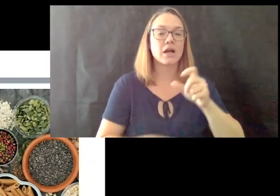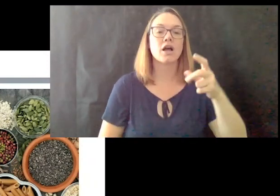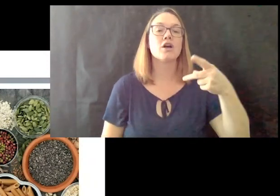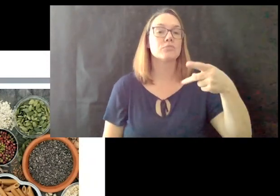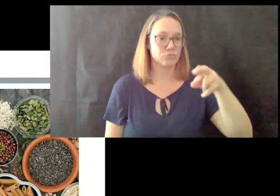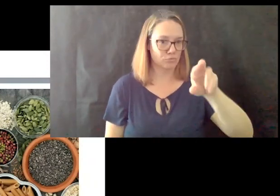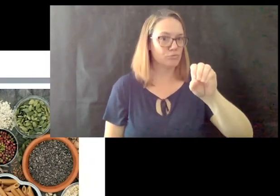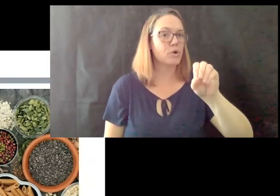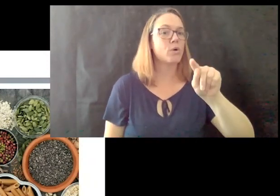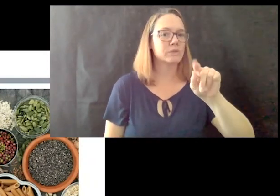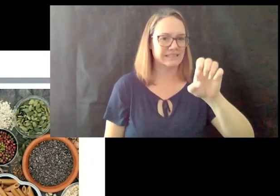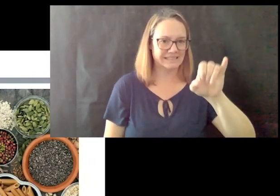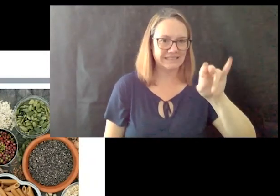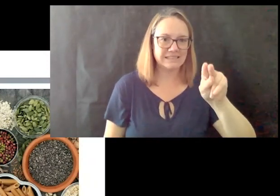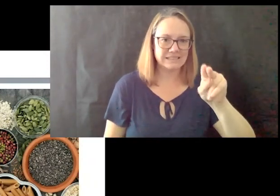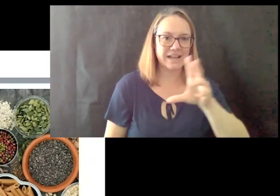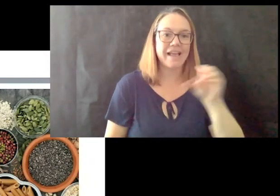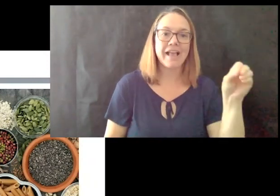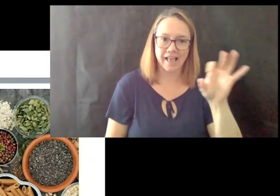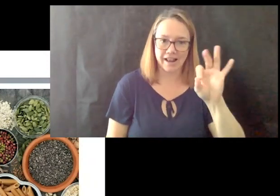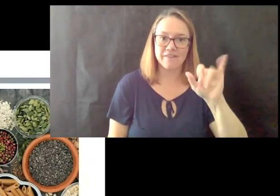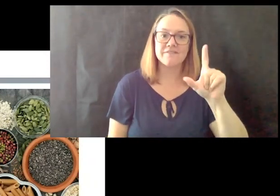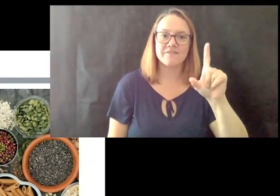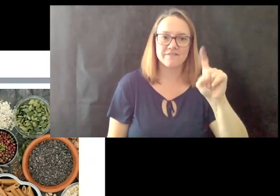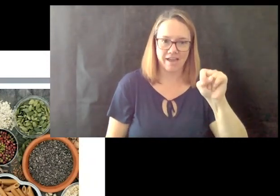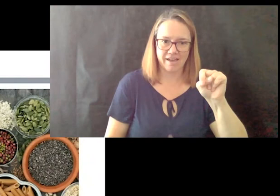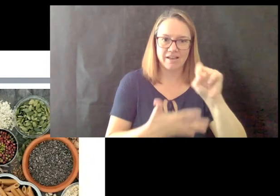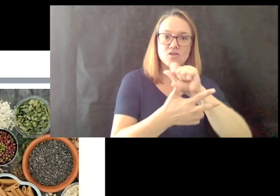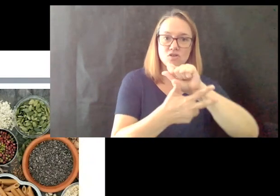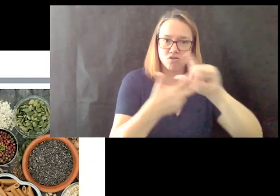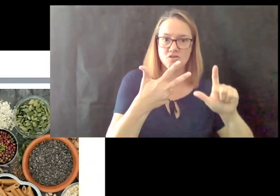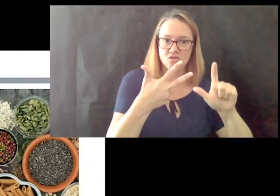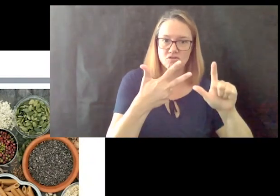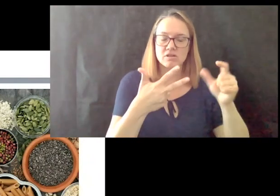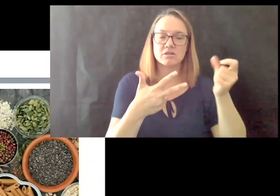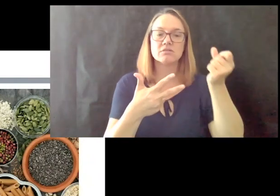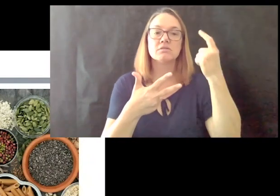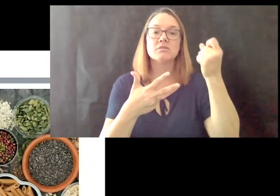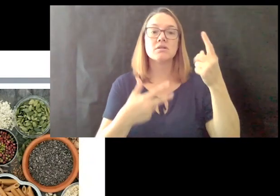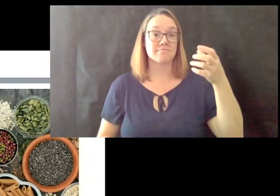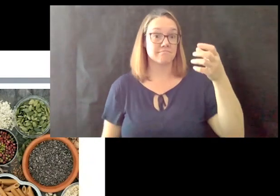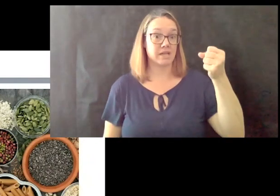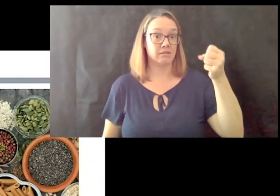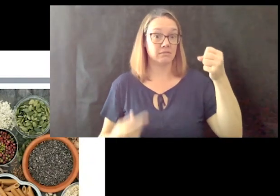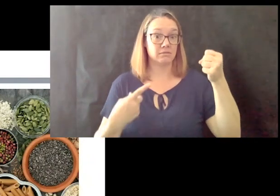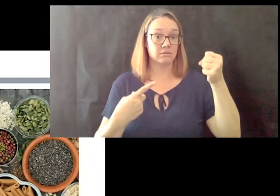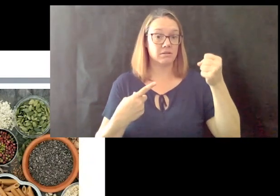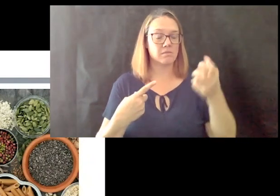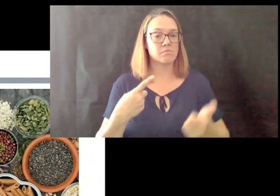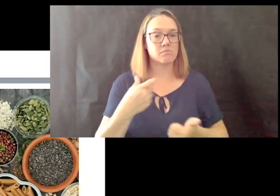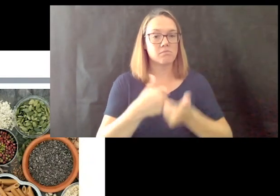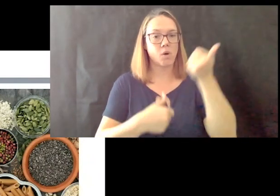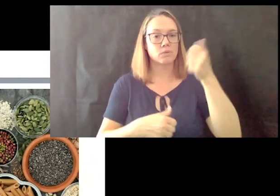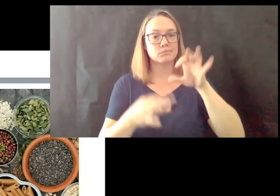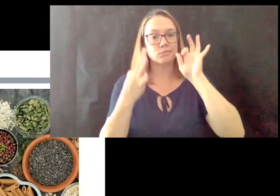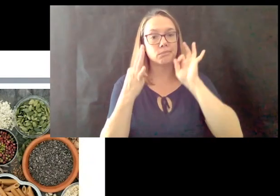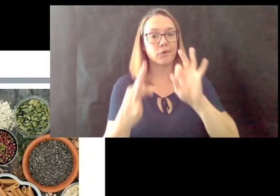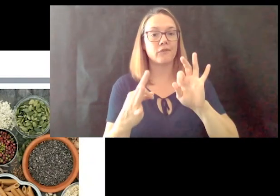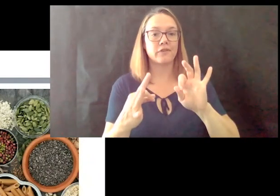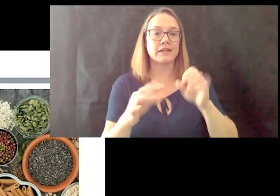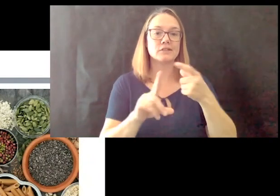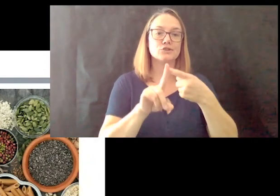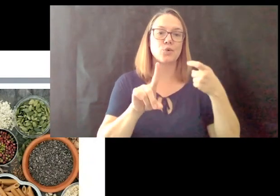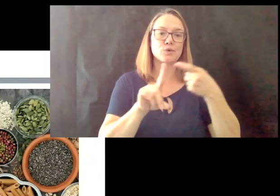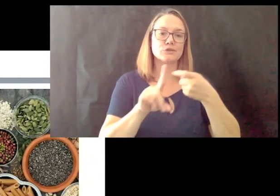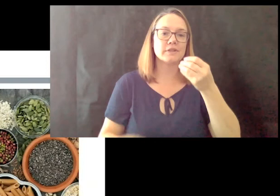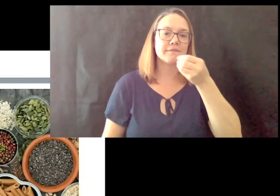a protein, and dairy is also a fat. If you think about it, milk is actually one of our most perfect